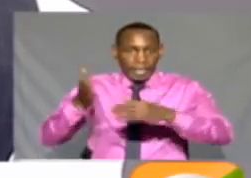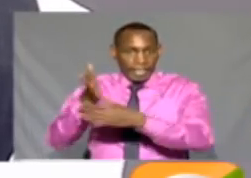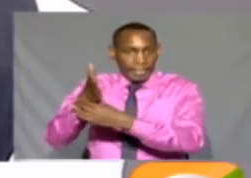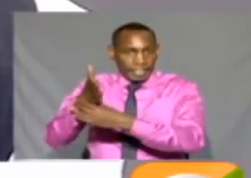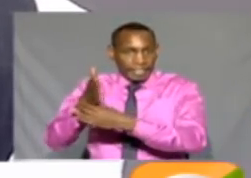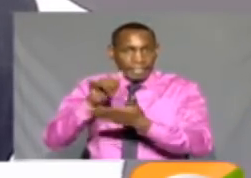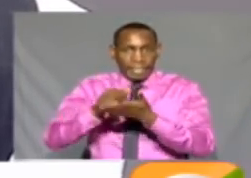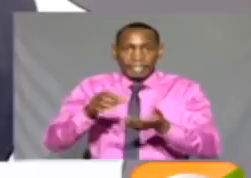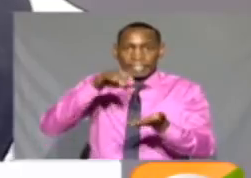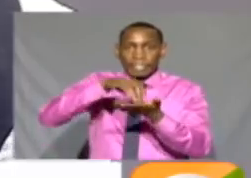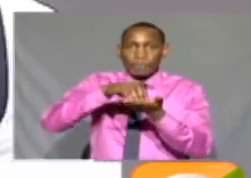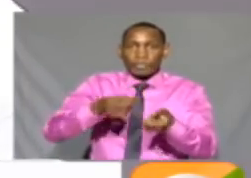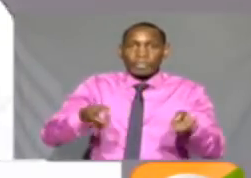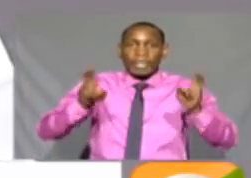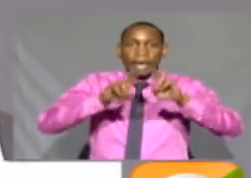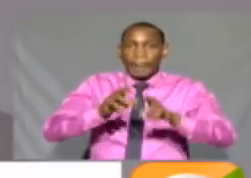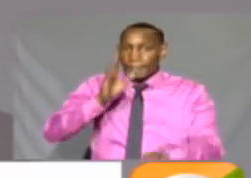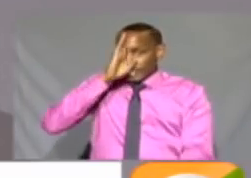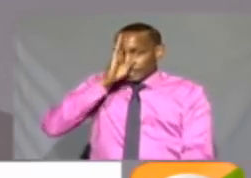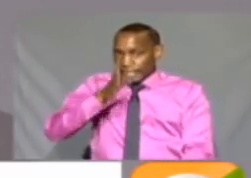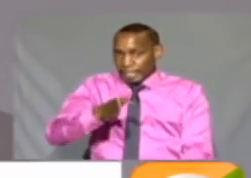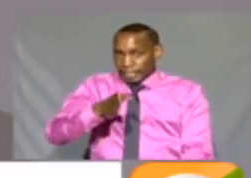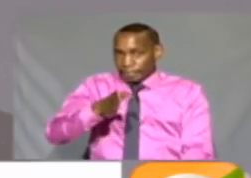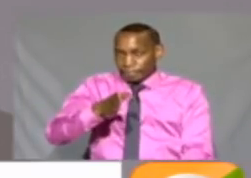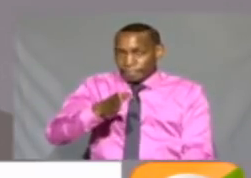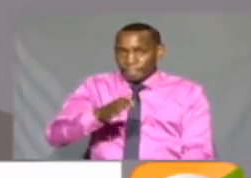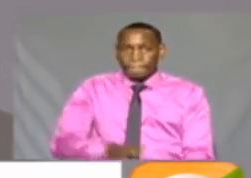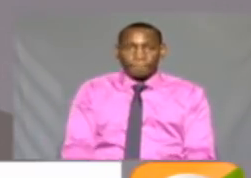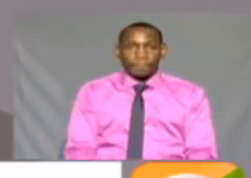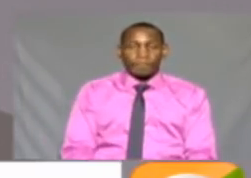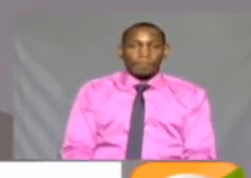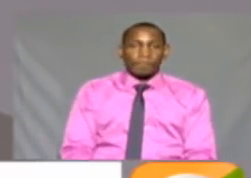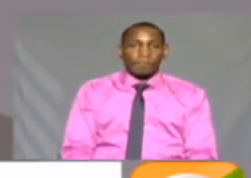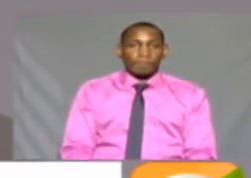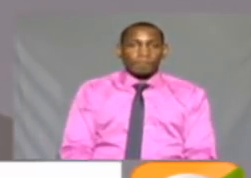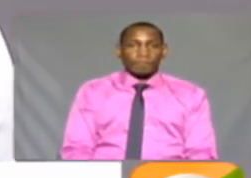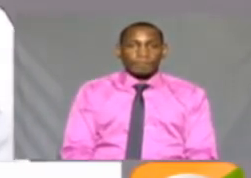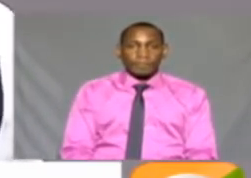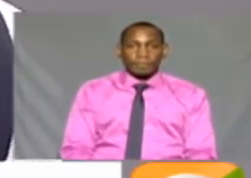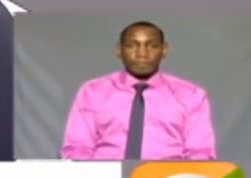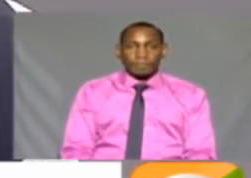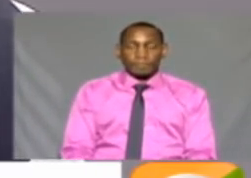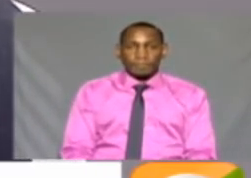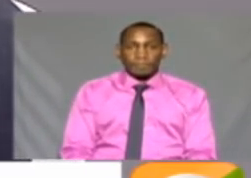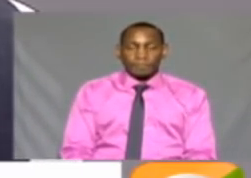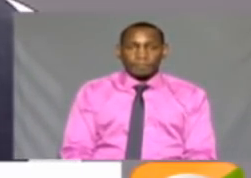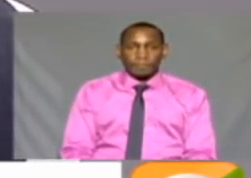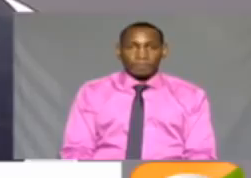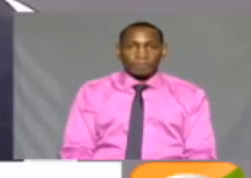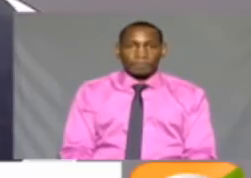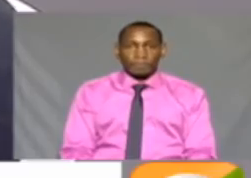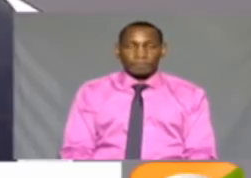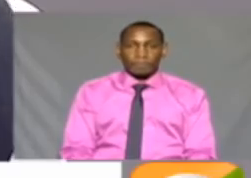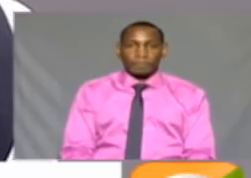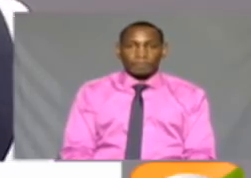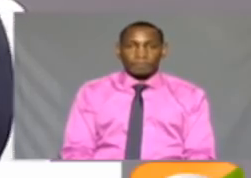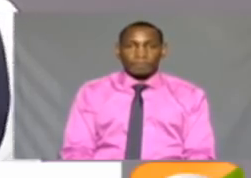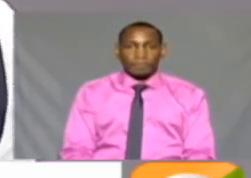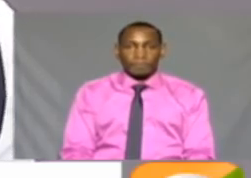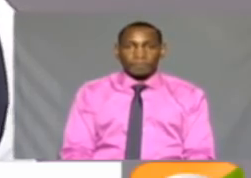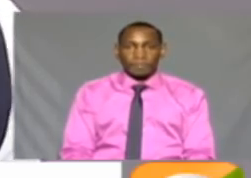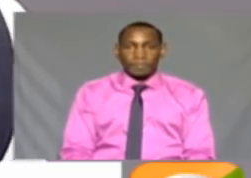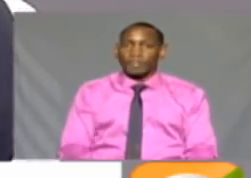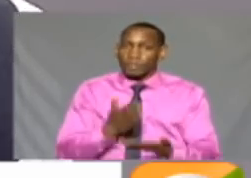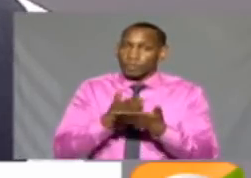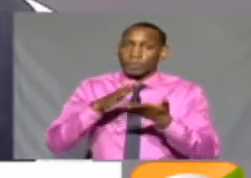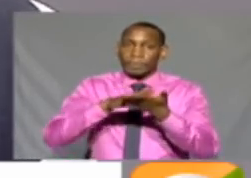This incident happened when? Sunday. Sunday. To what end? Is he an undertaker? He's just